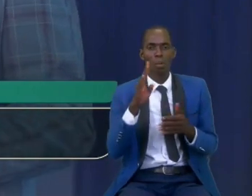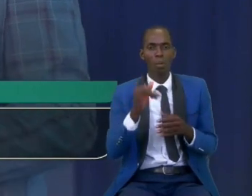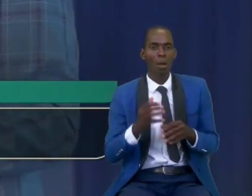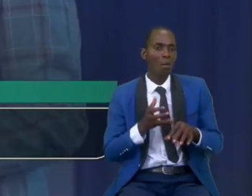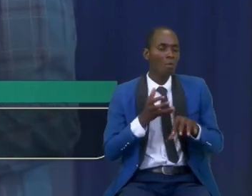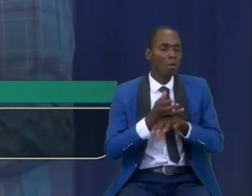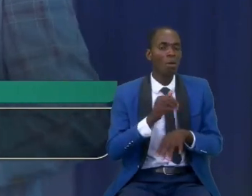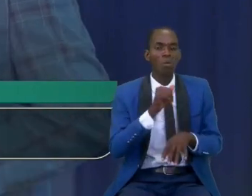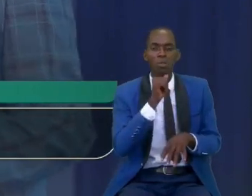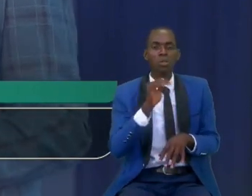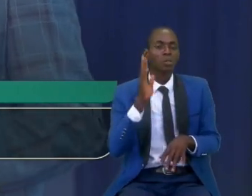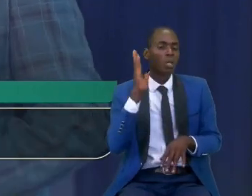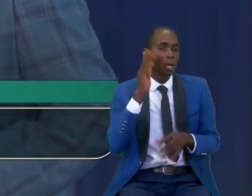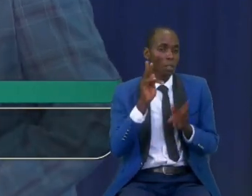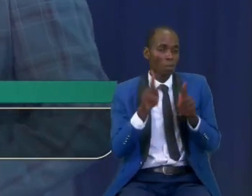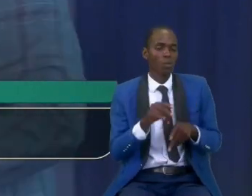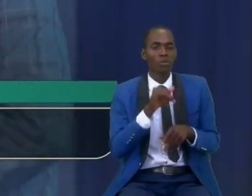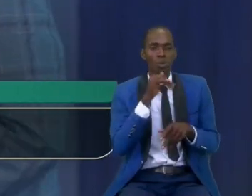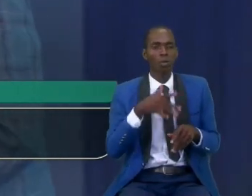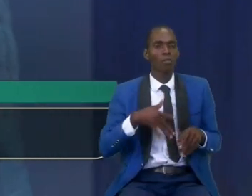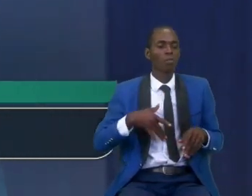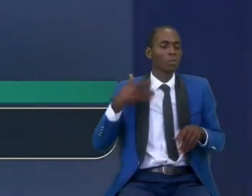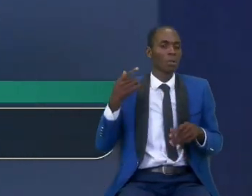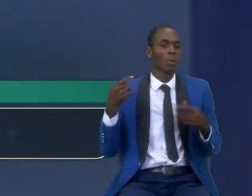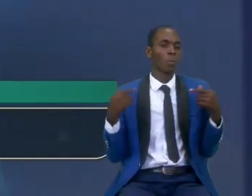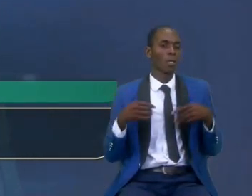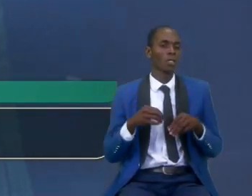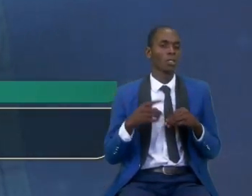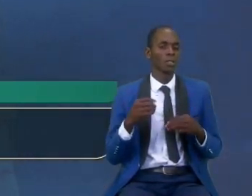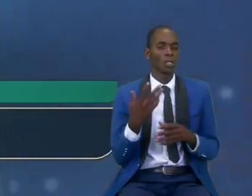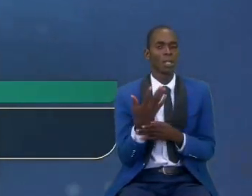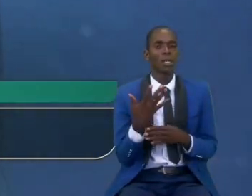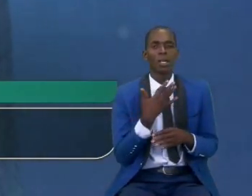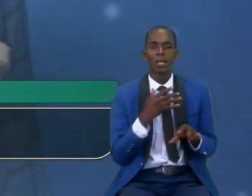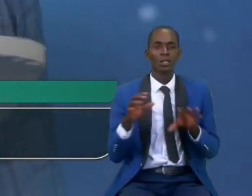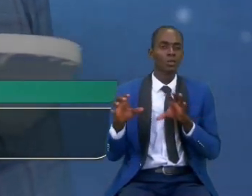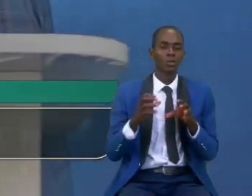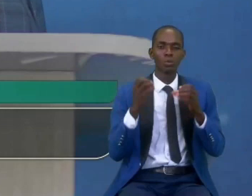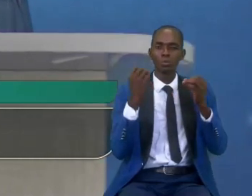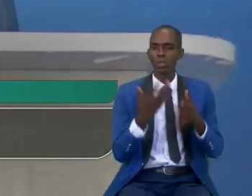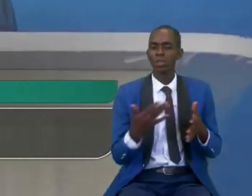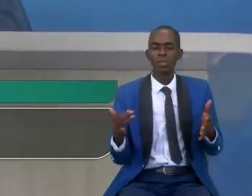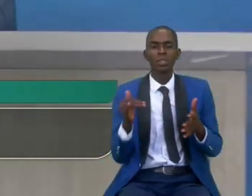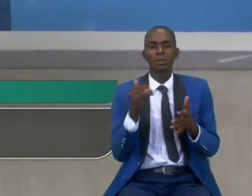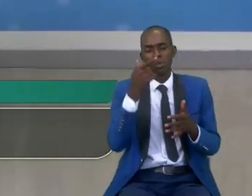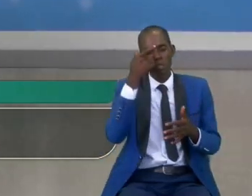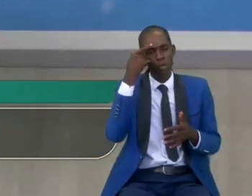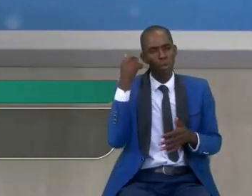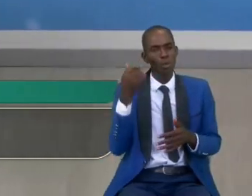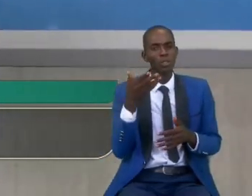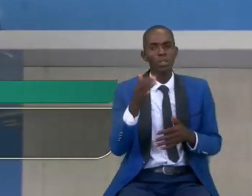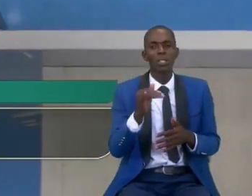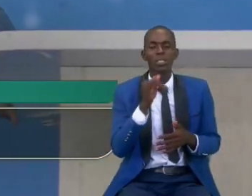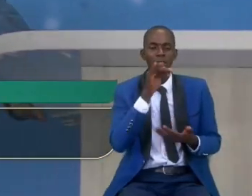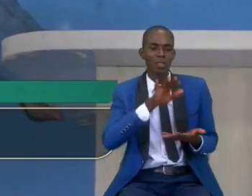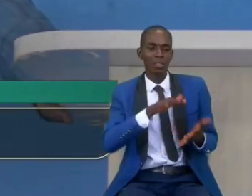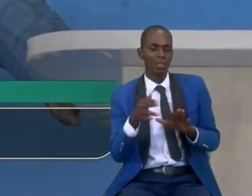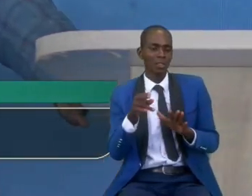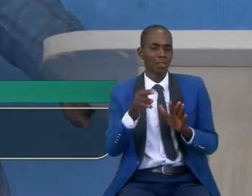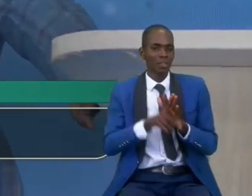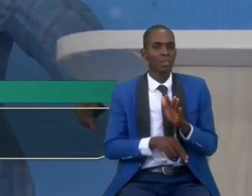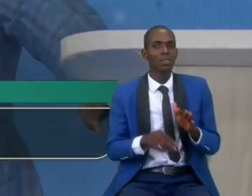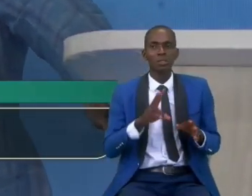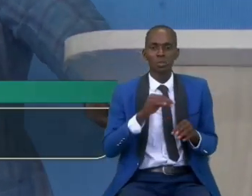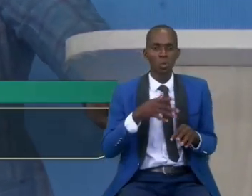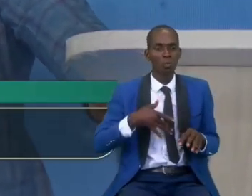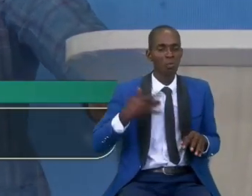lot of things that numbness has come in, and there's no feeling, there's no conscience, there's no pain, and their lives go